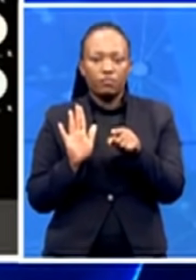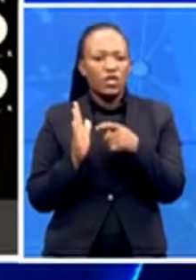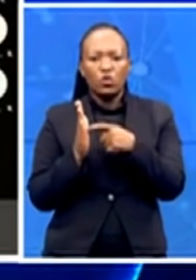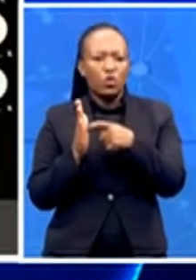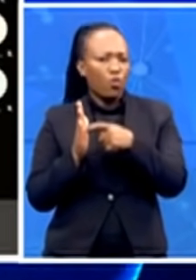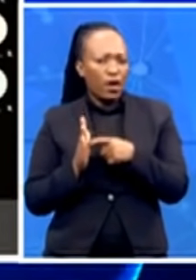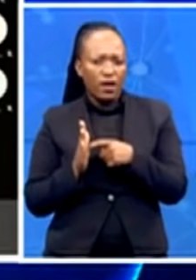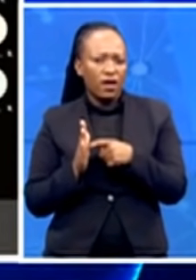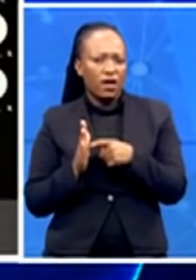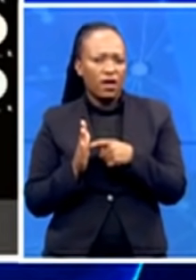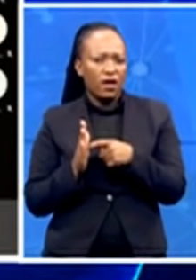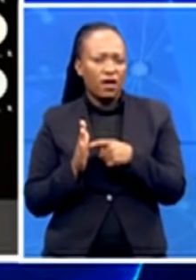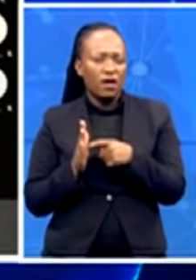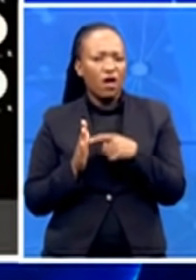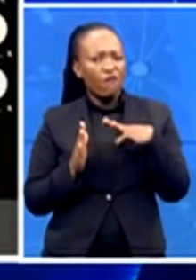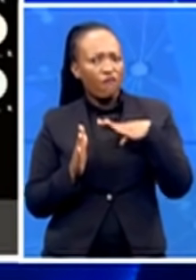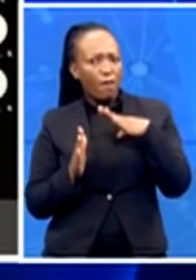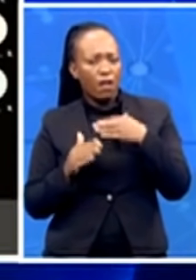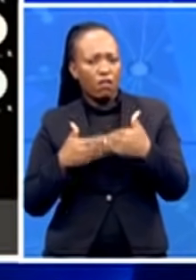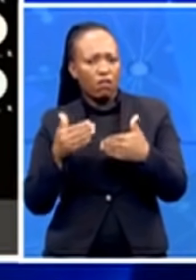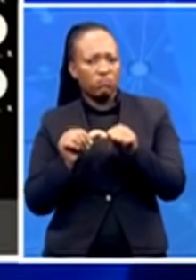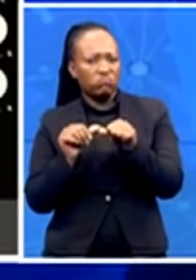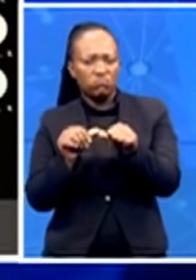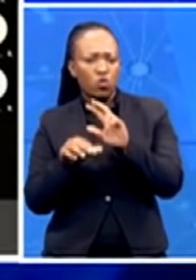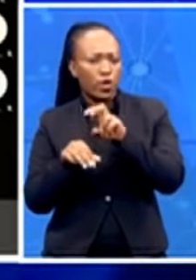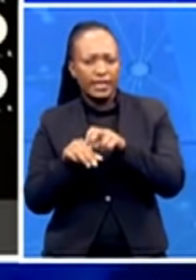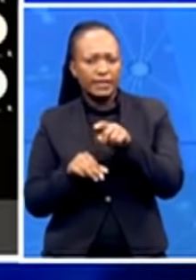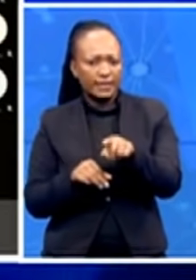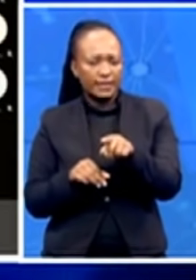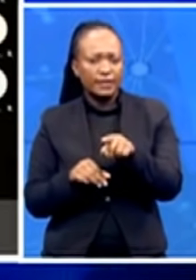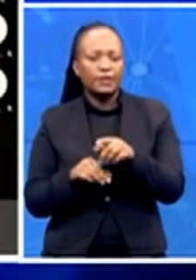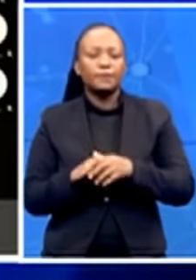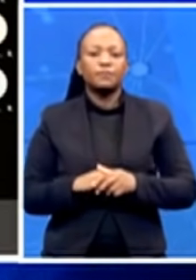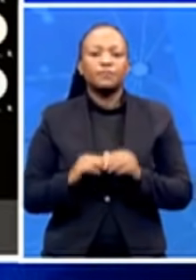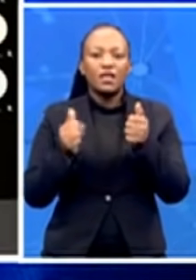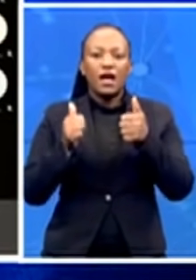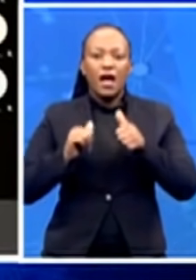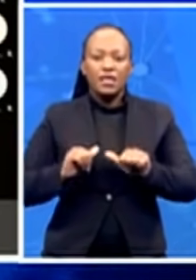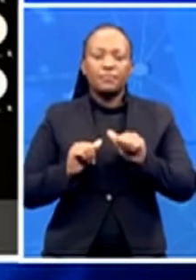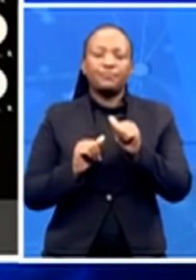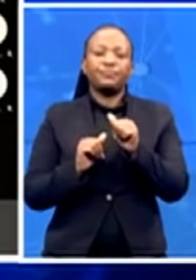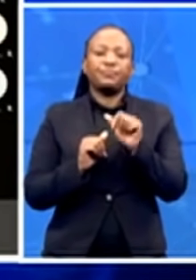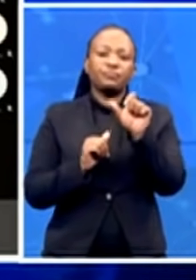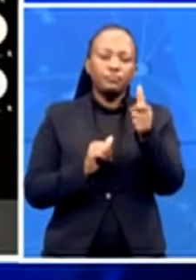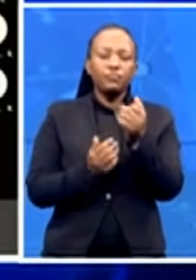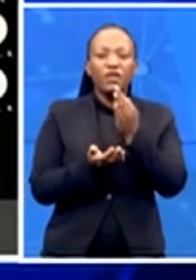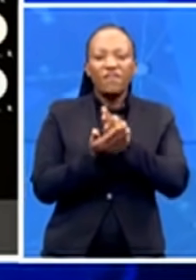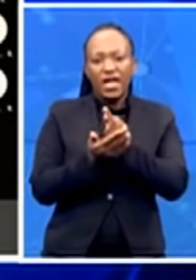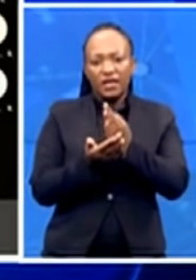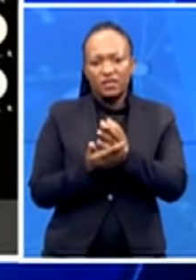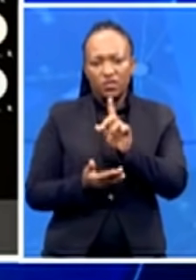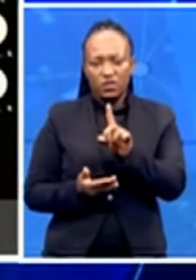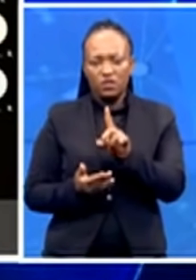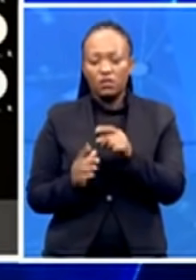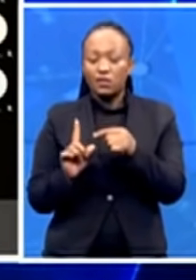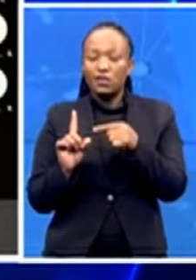procedures. In considering the facts and circumstances of this case, it is clear that Mr. Magashule was indeed afforded a hearing before he